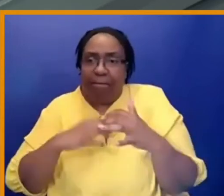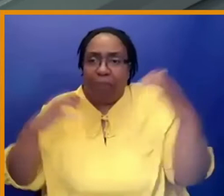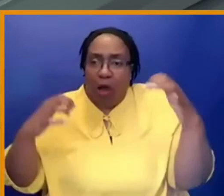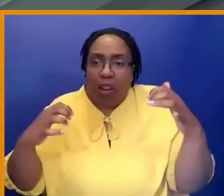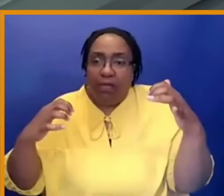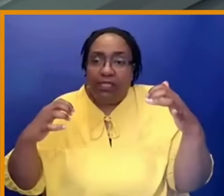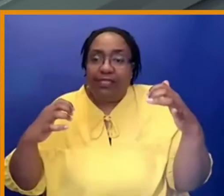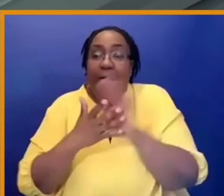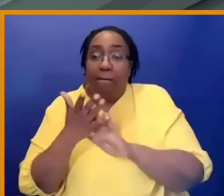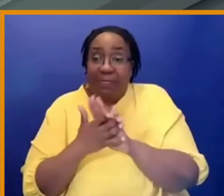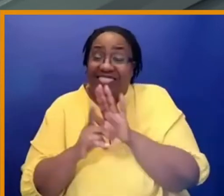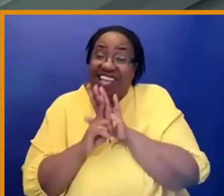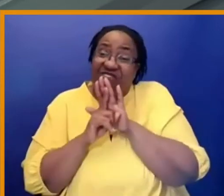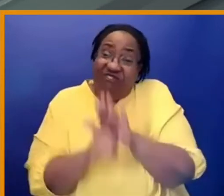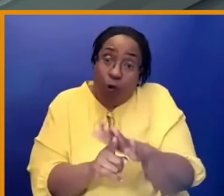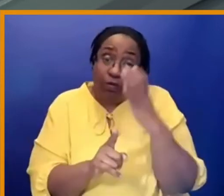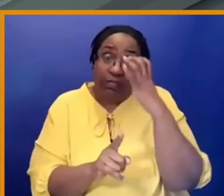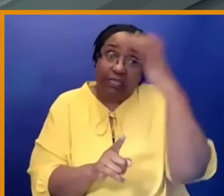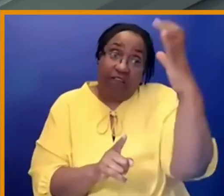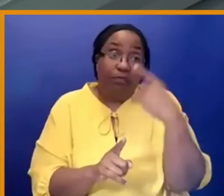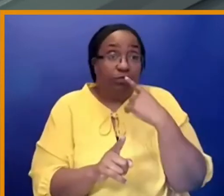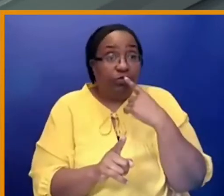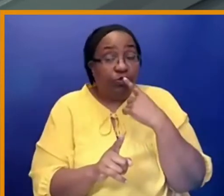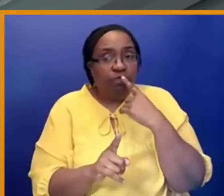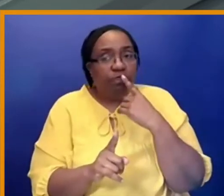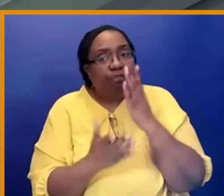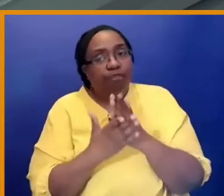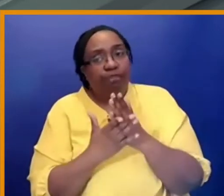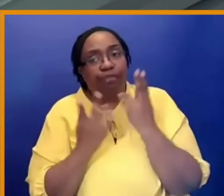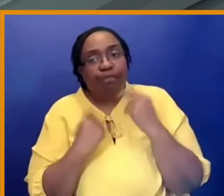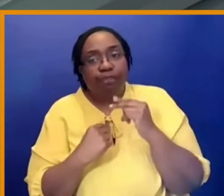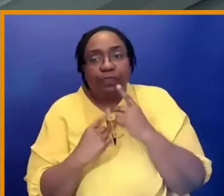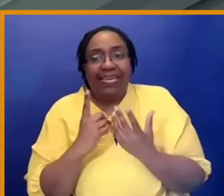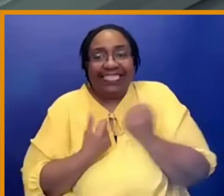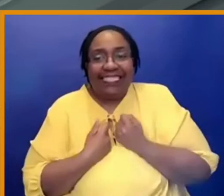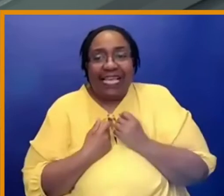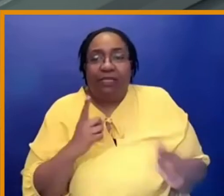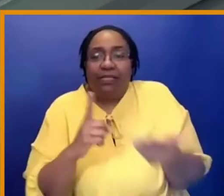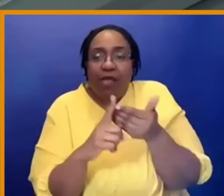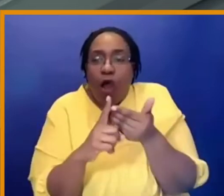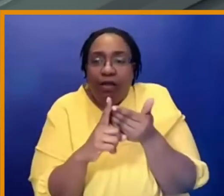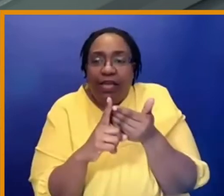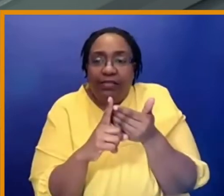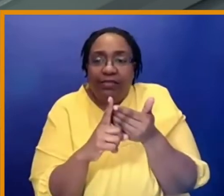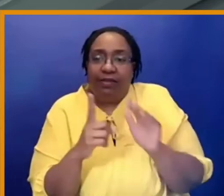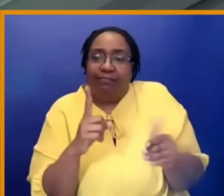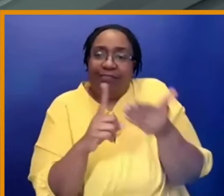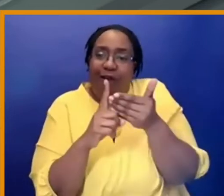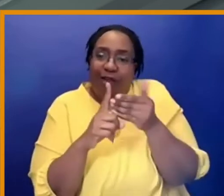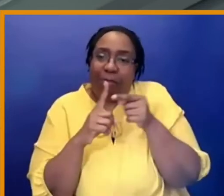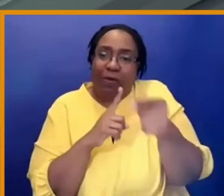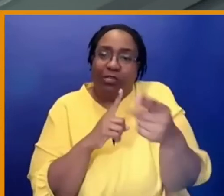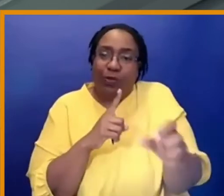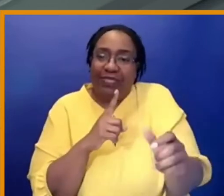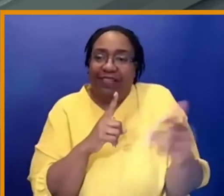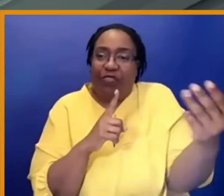nature target in the Environment Act, a target to halt the decline of nature by 2030. That's fantastic. And with it, we've seen lots of other